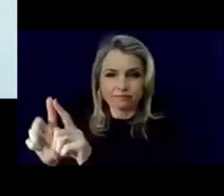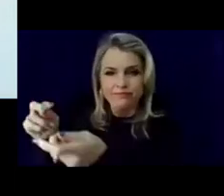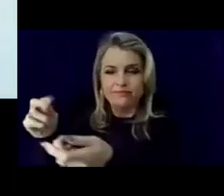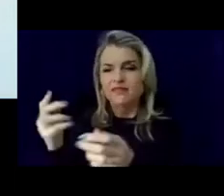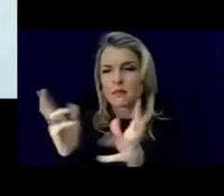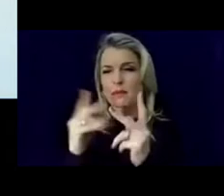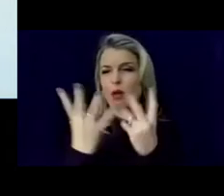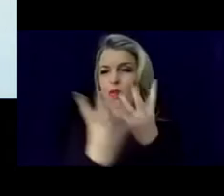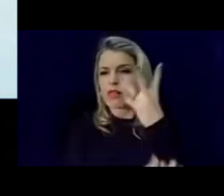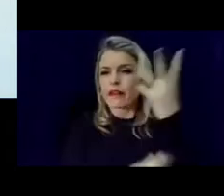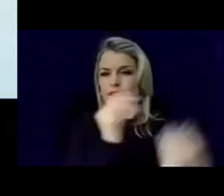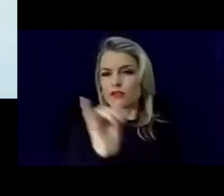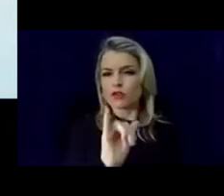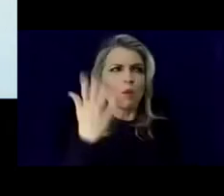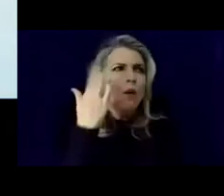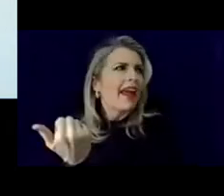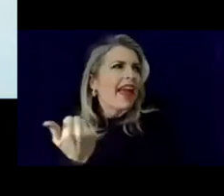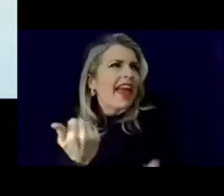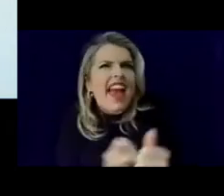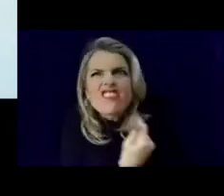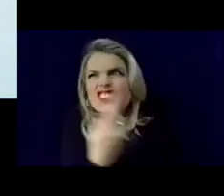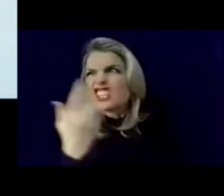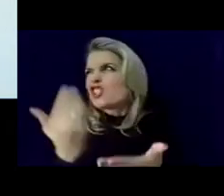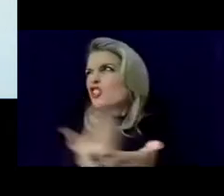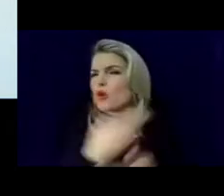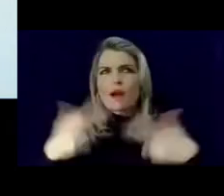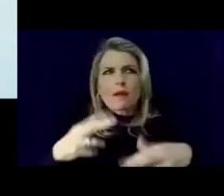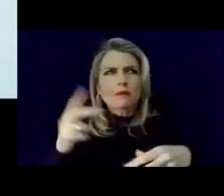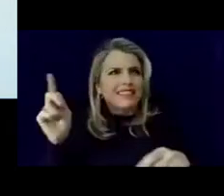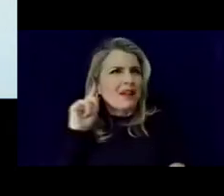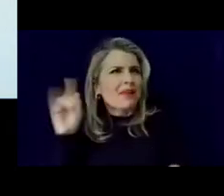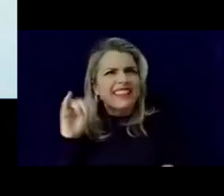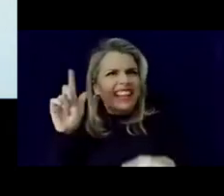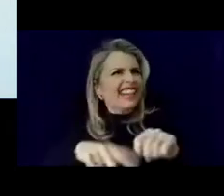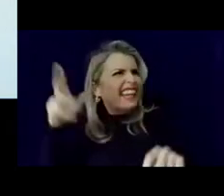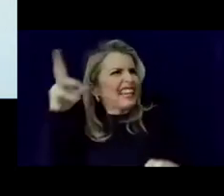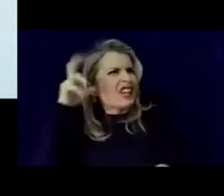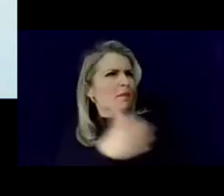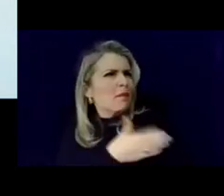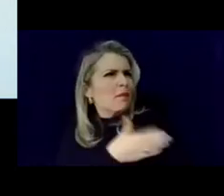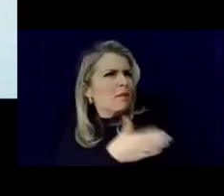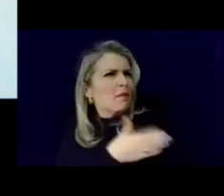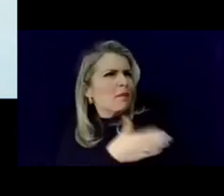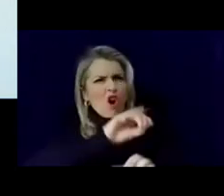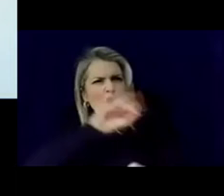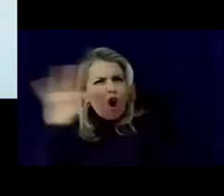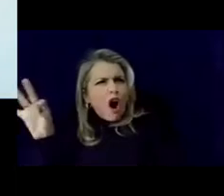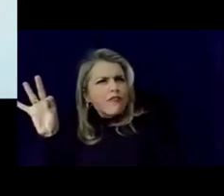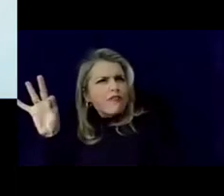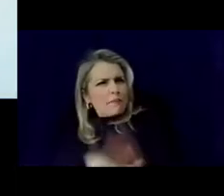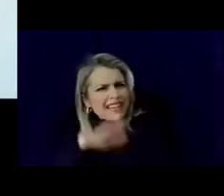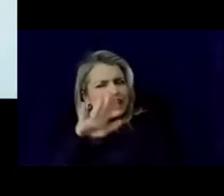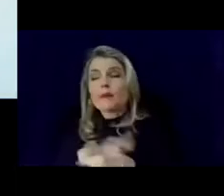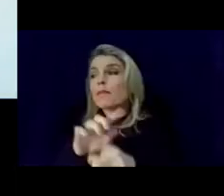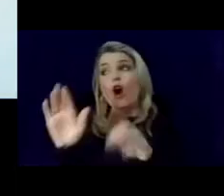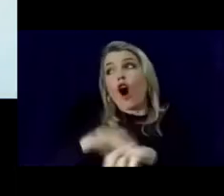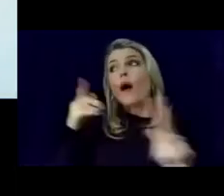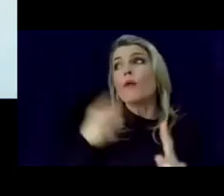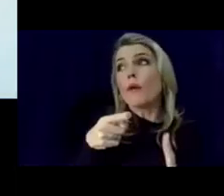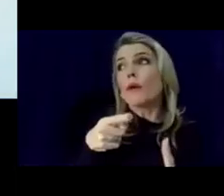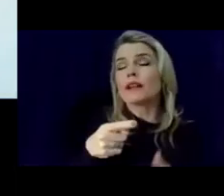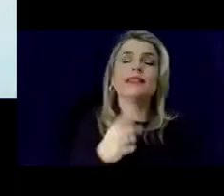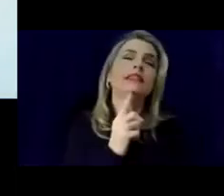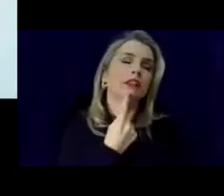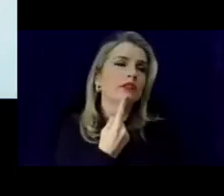too. Why does every new rapper sound like they can't hear the track? She was all off beat. But on point, though.